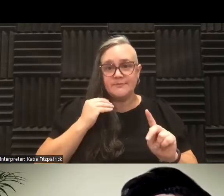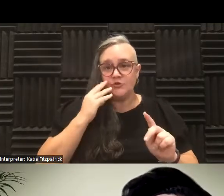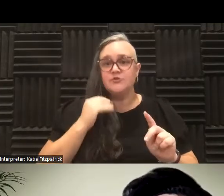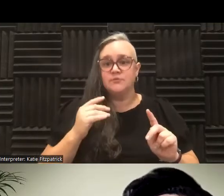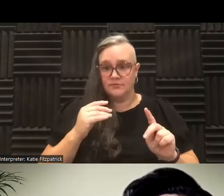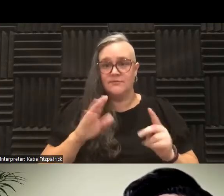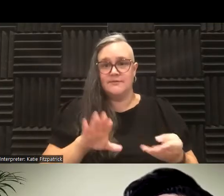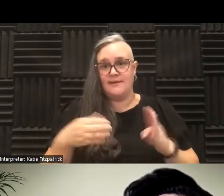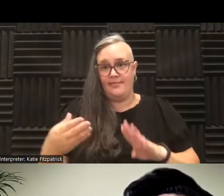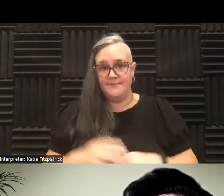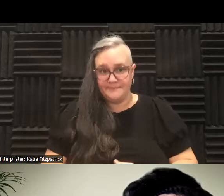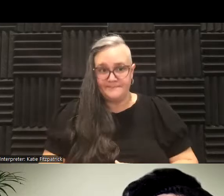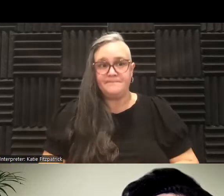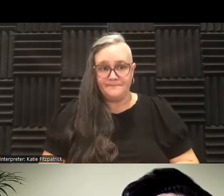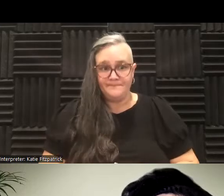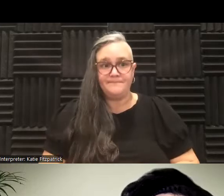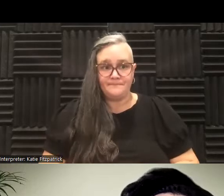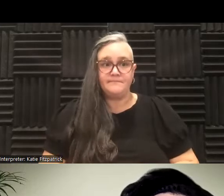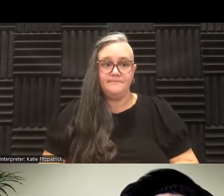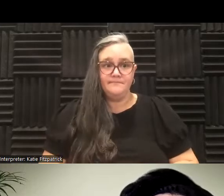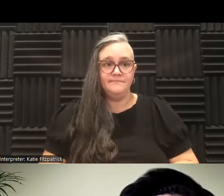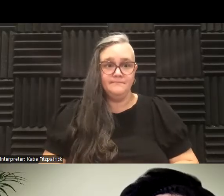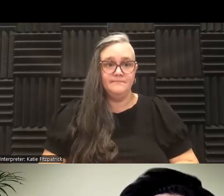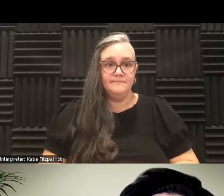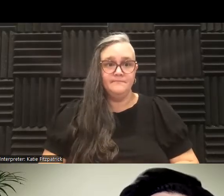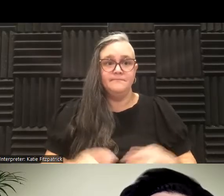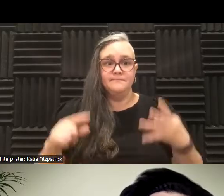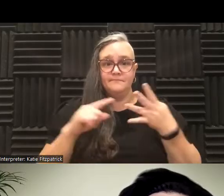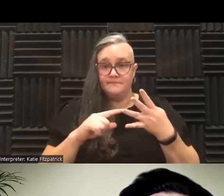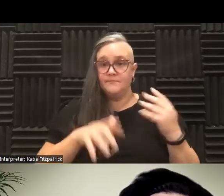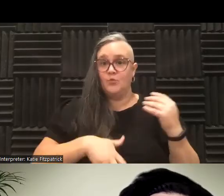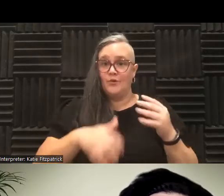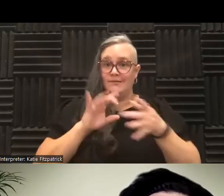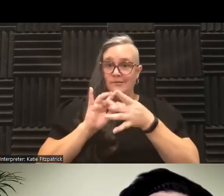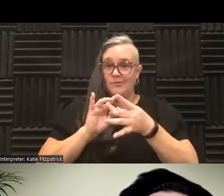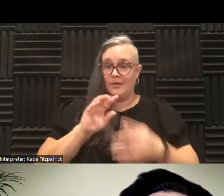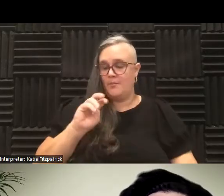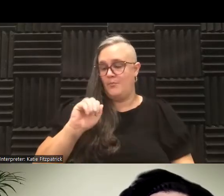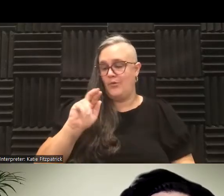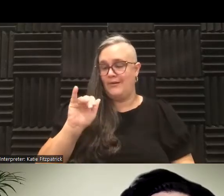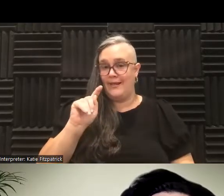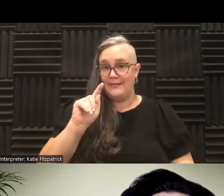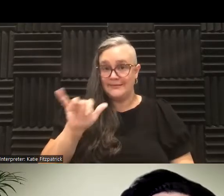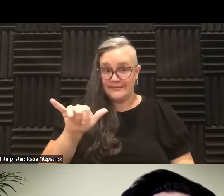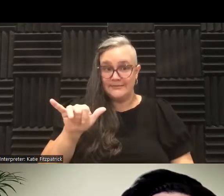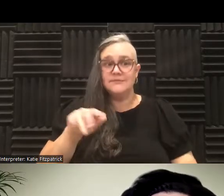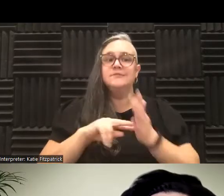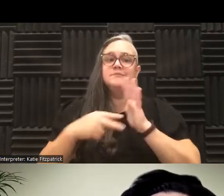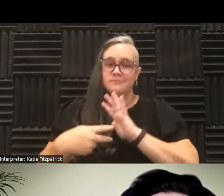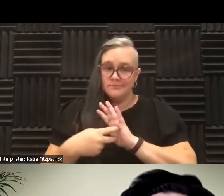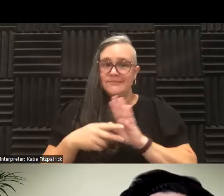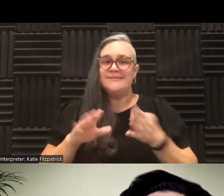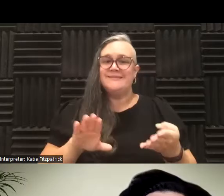death. And then you have pregnancy-related mortality. Those are the death